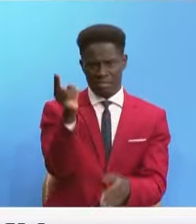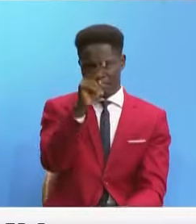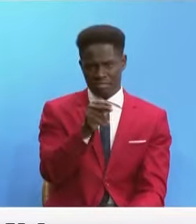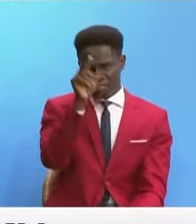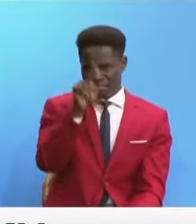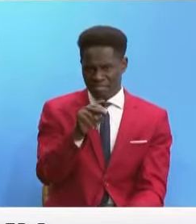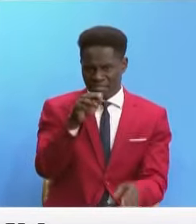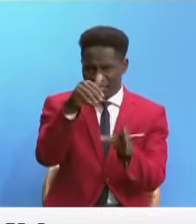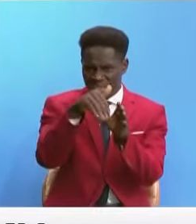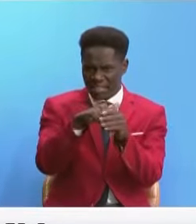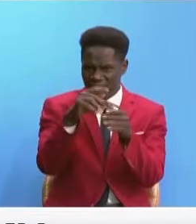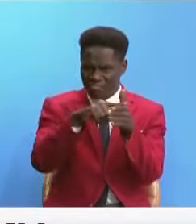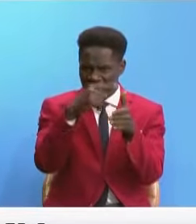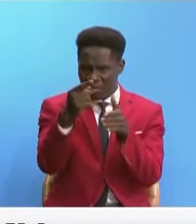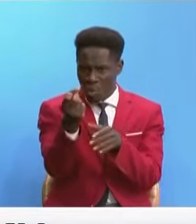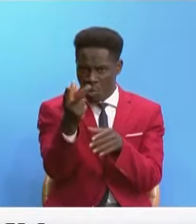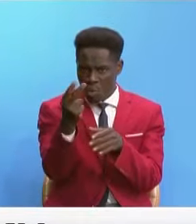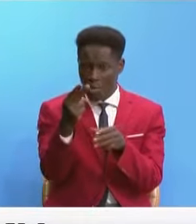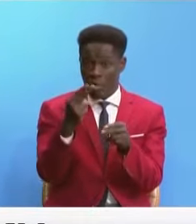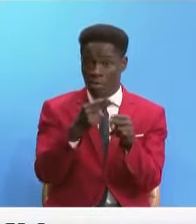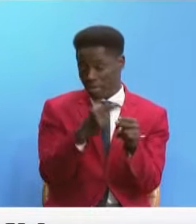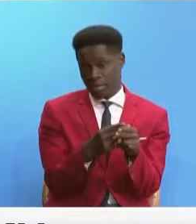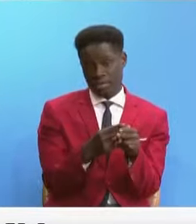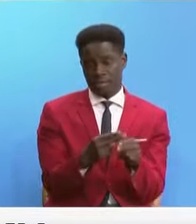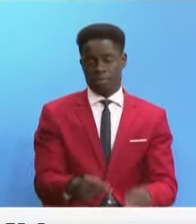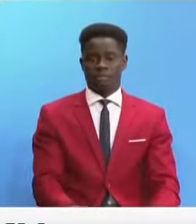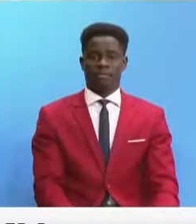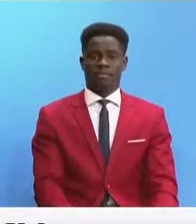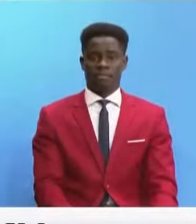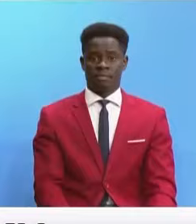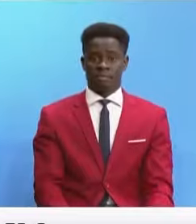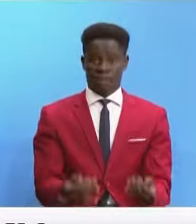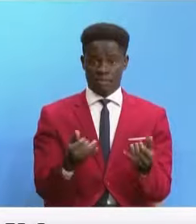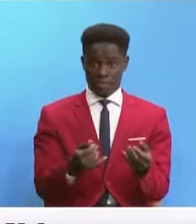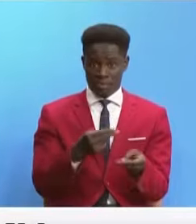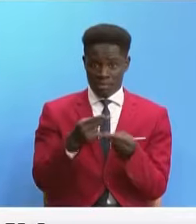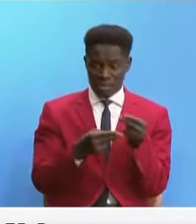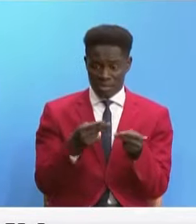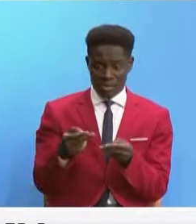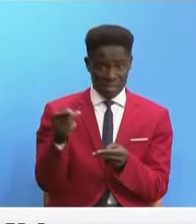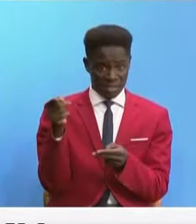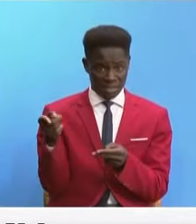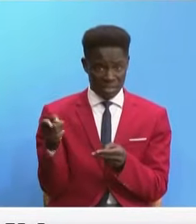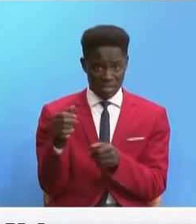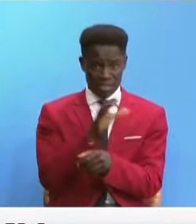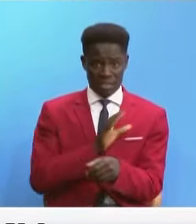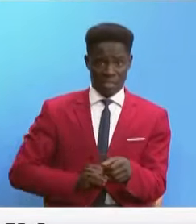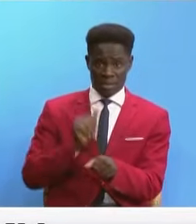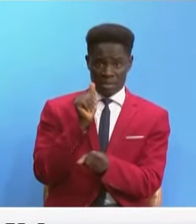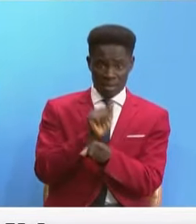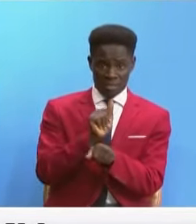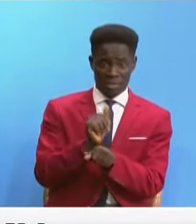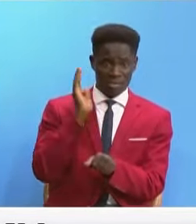$30 million in the next 12 months and will create over 50 professional jobs. This